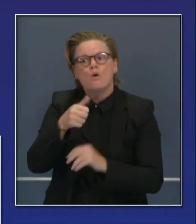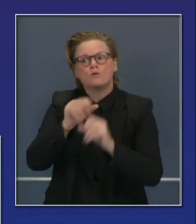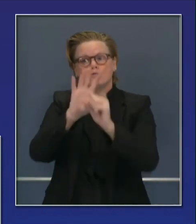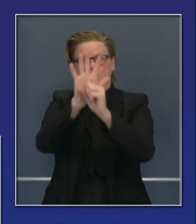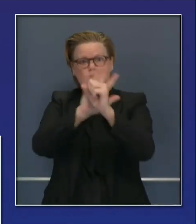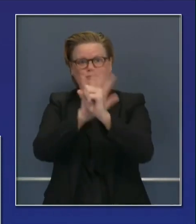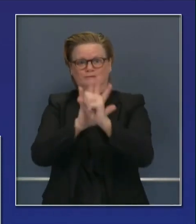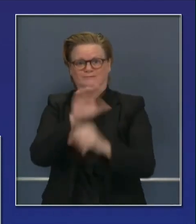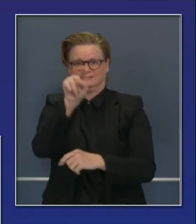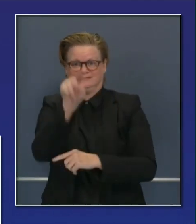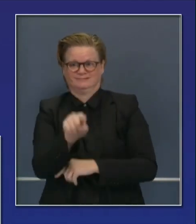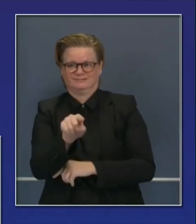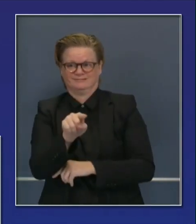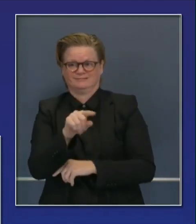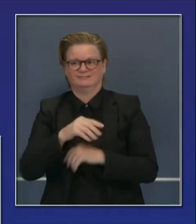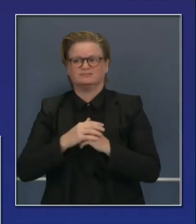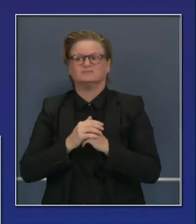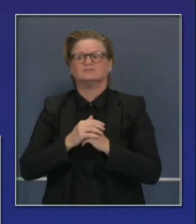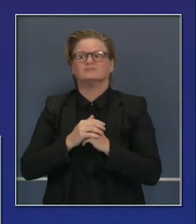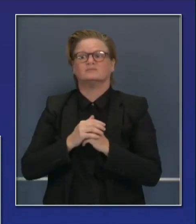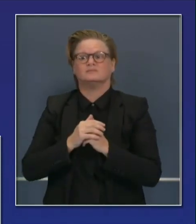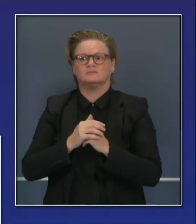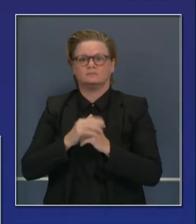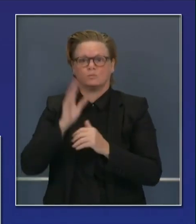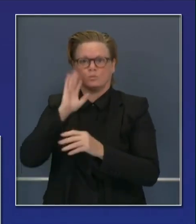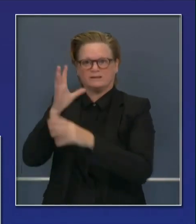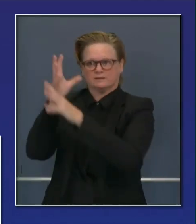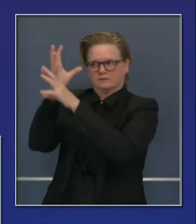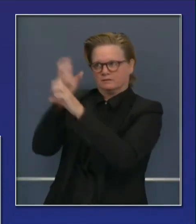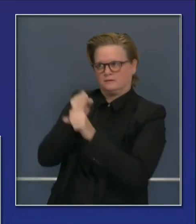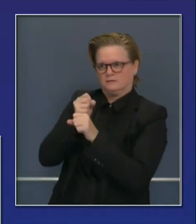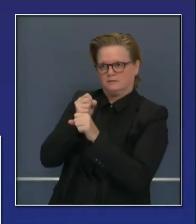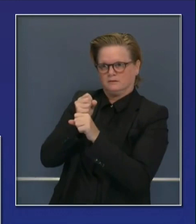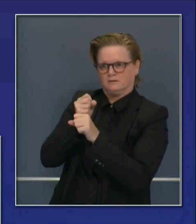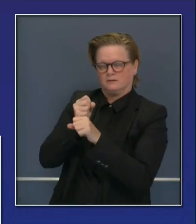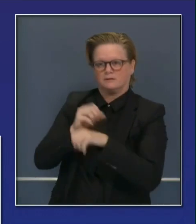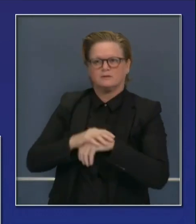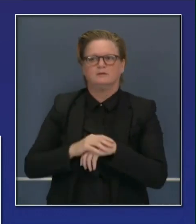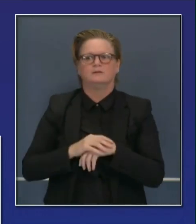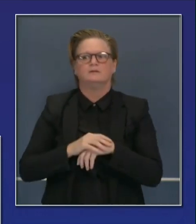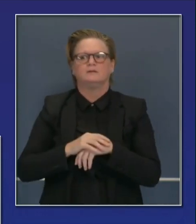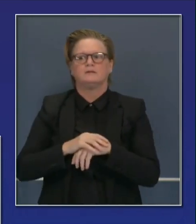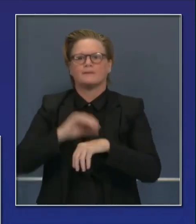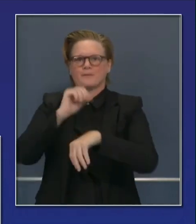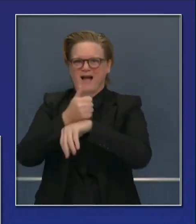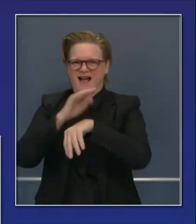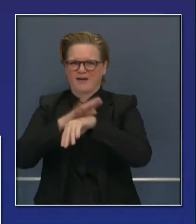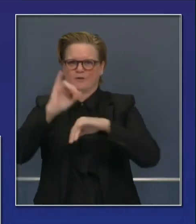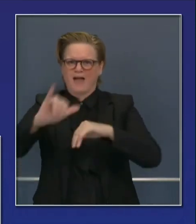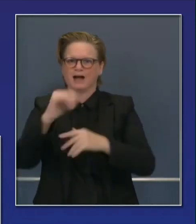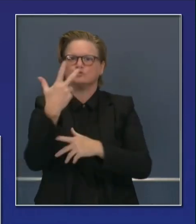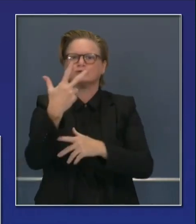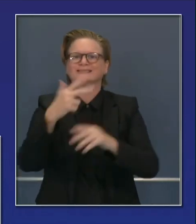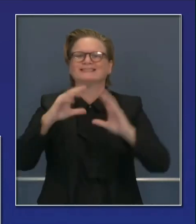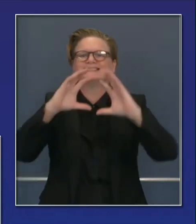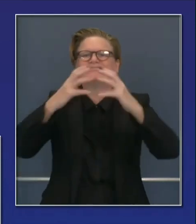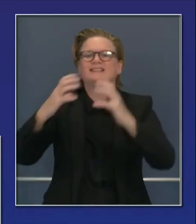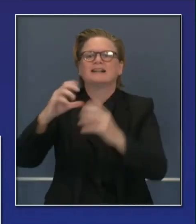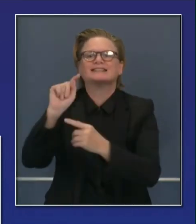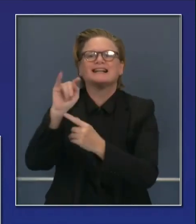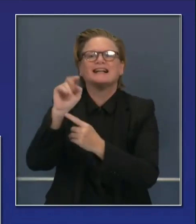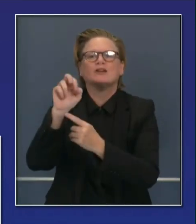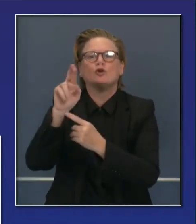the prioritization of these 3 tiers. Tomorrow, they will be making the orders directly to